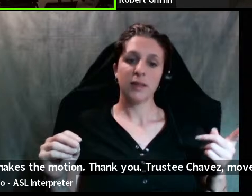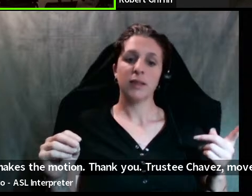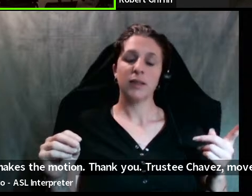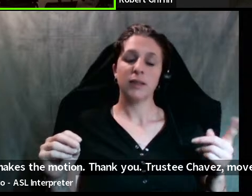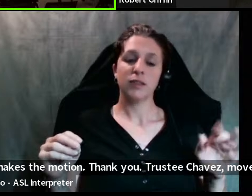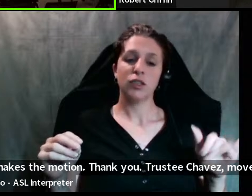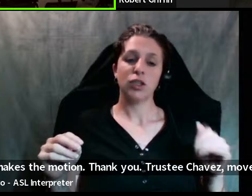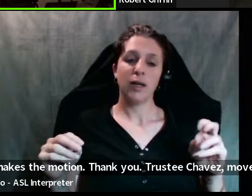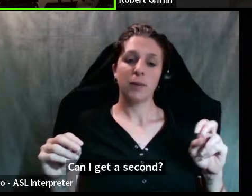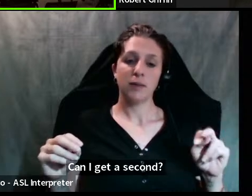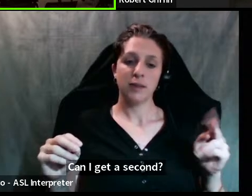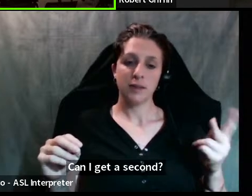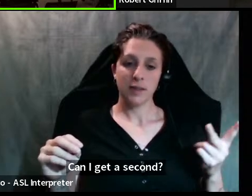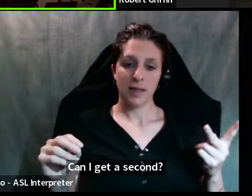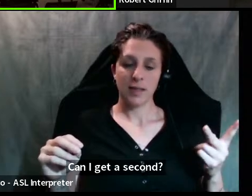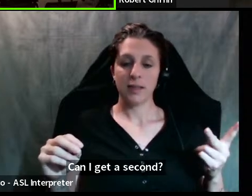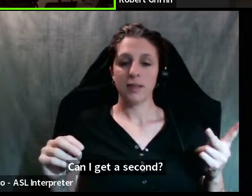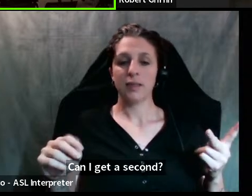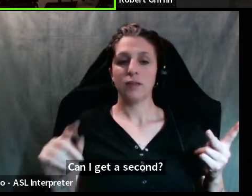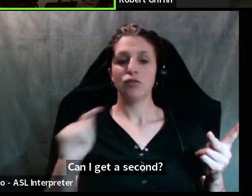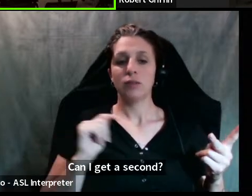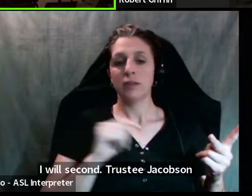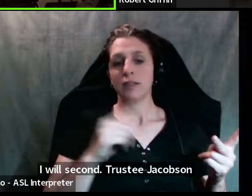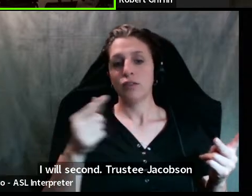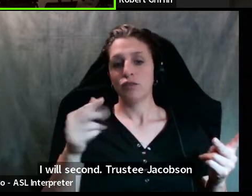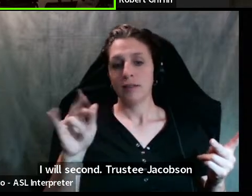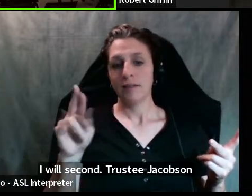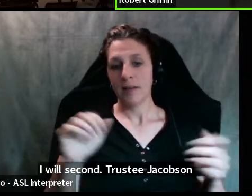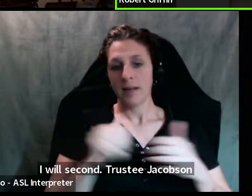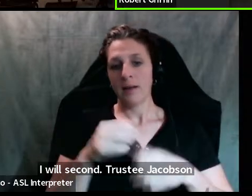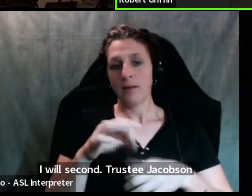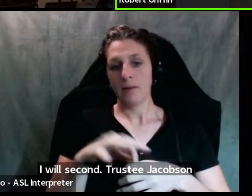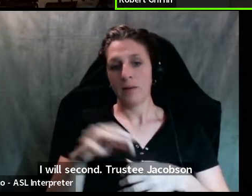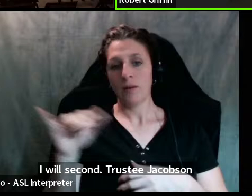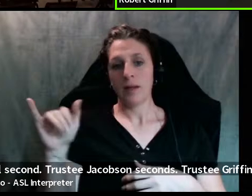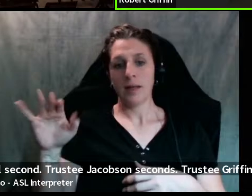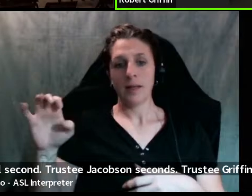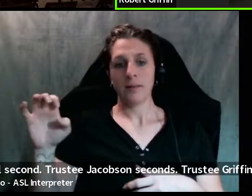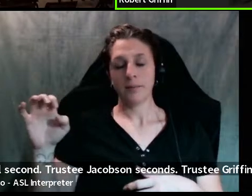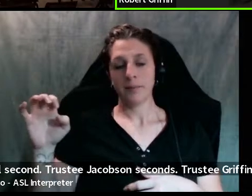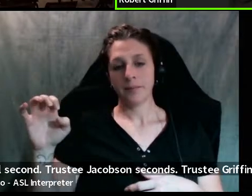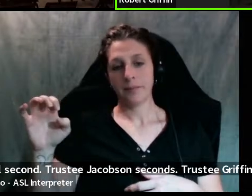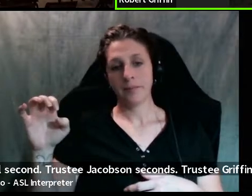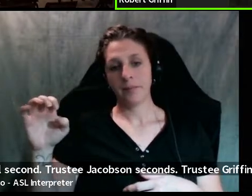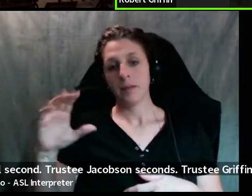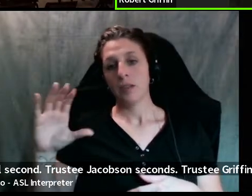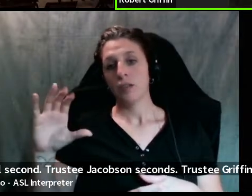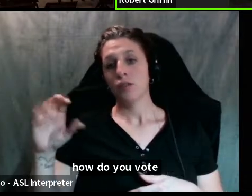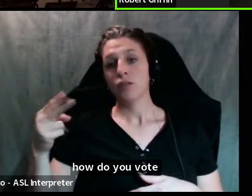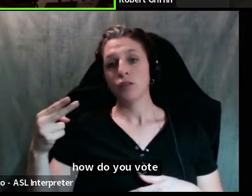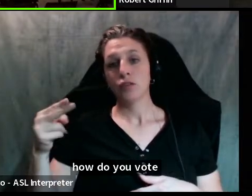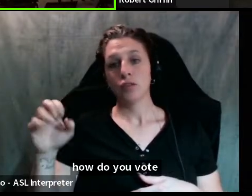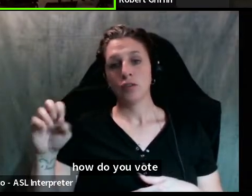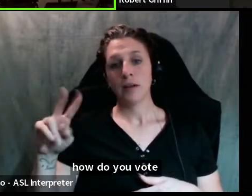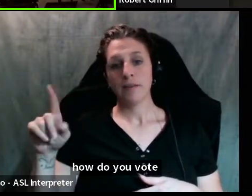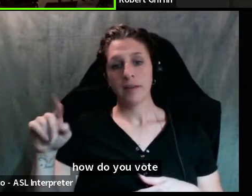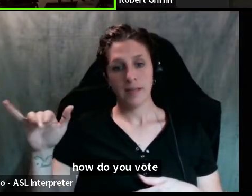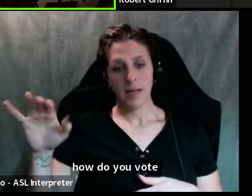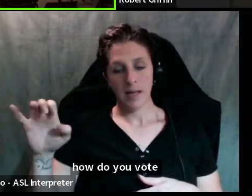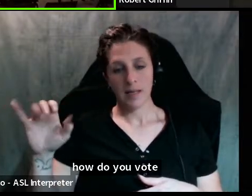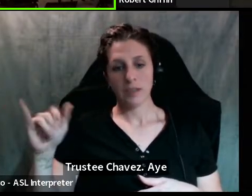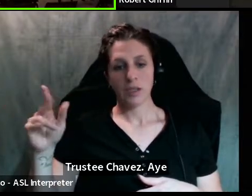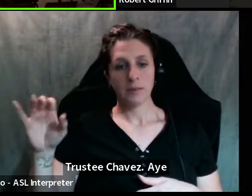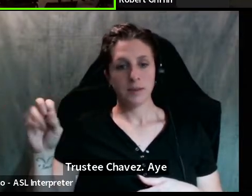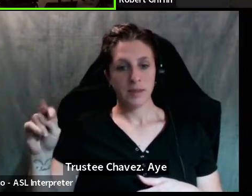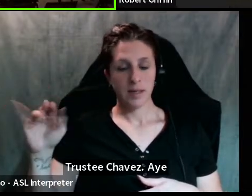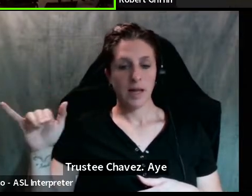Trustee Jacobson seconds. Trustee Griffin, how do you vote? Aye. Trustee Chavez, Aye. trustee Jacobson,